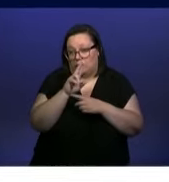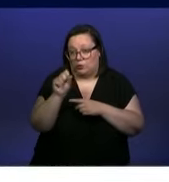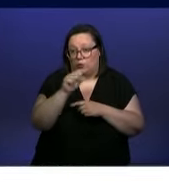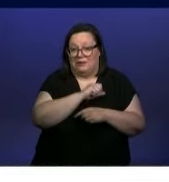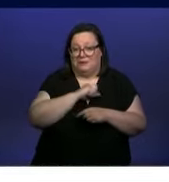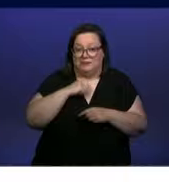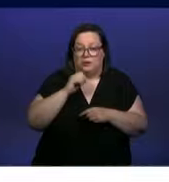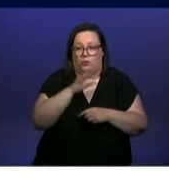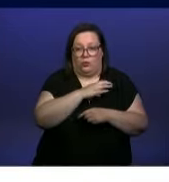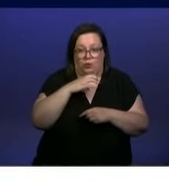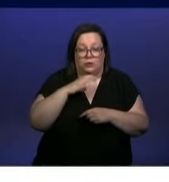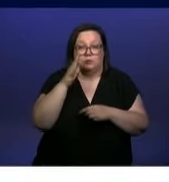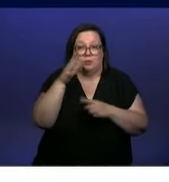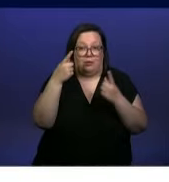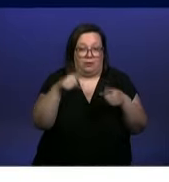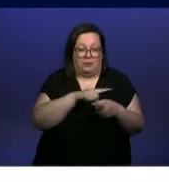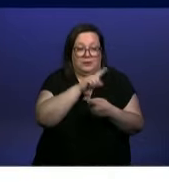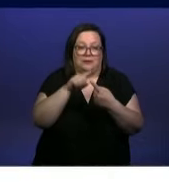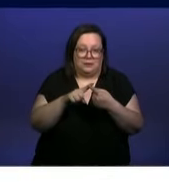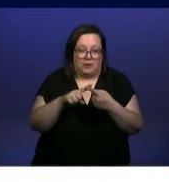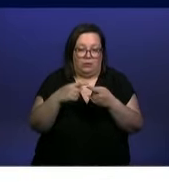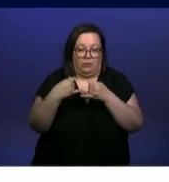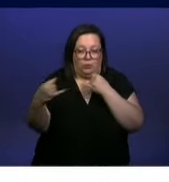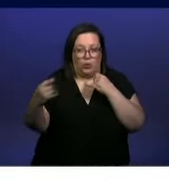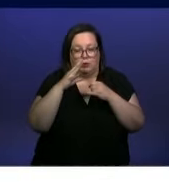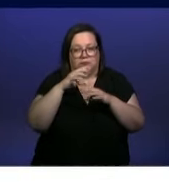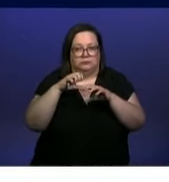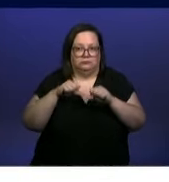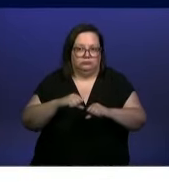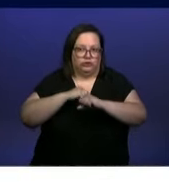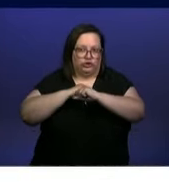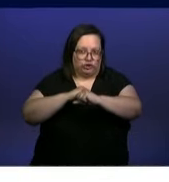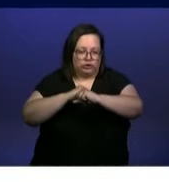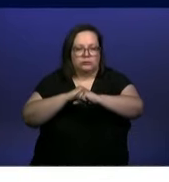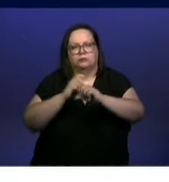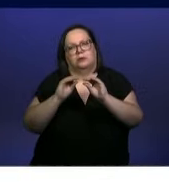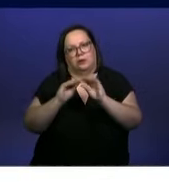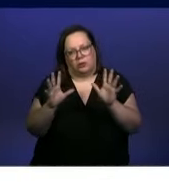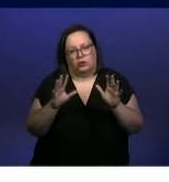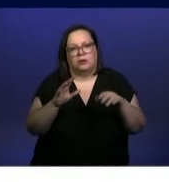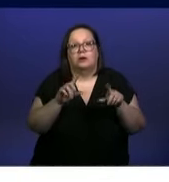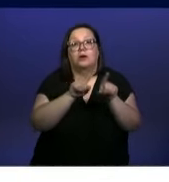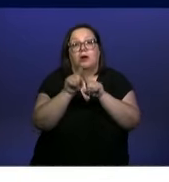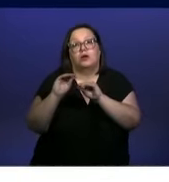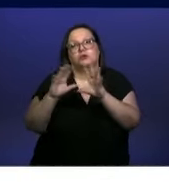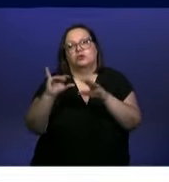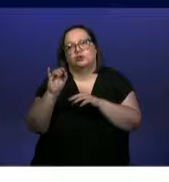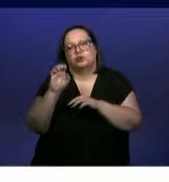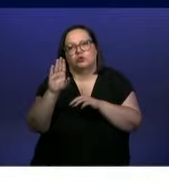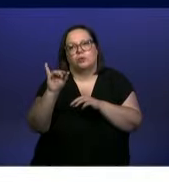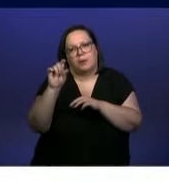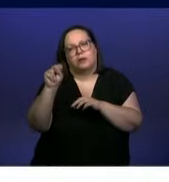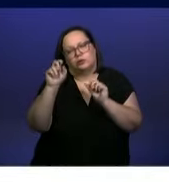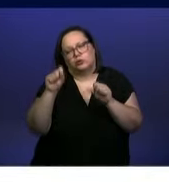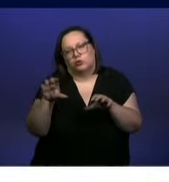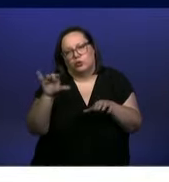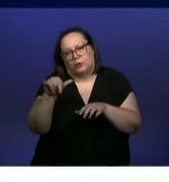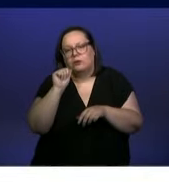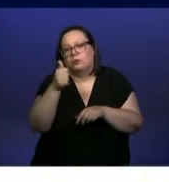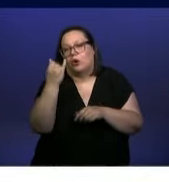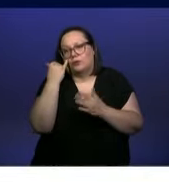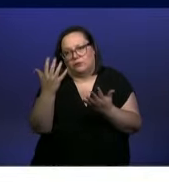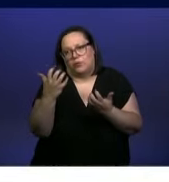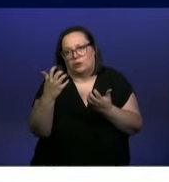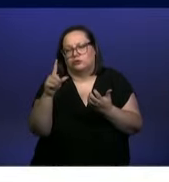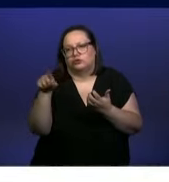is going to happen until we secure the border. That's very clear. And it's also very clear Joe Biden could do this tomorrow if he wanted. All he'd need to do